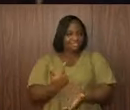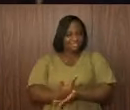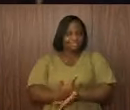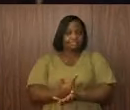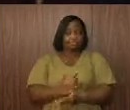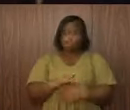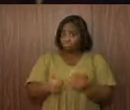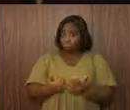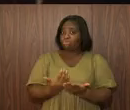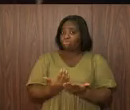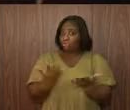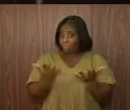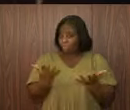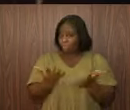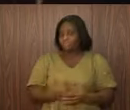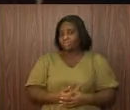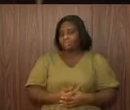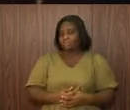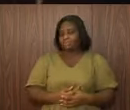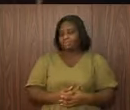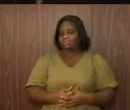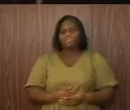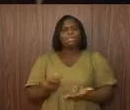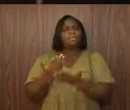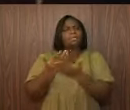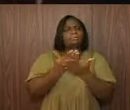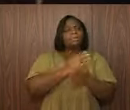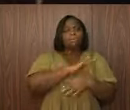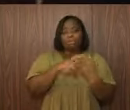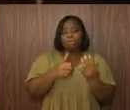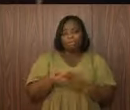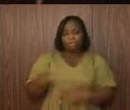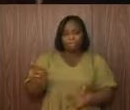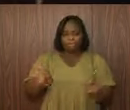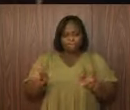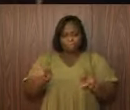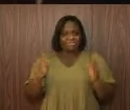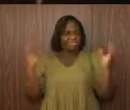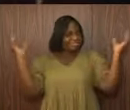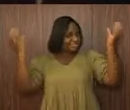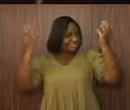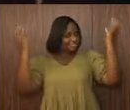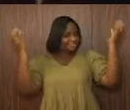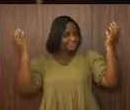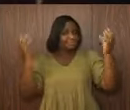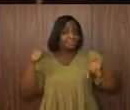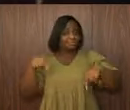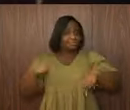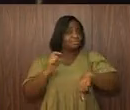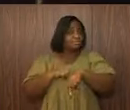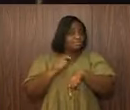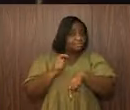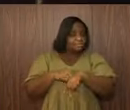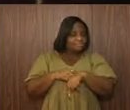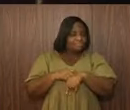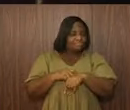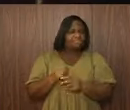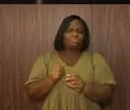desire. I urge all of us to celebrate the season safely and